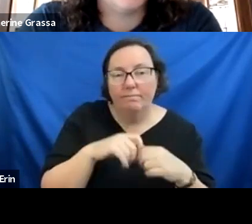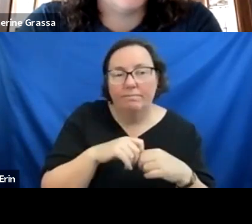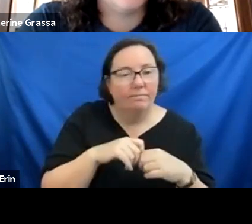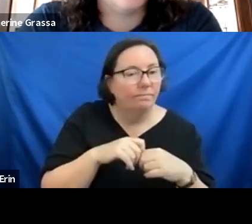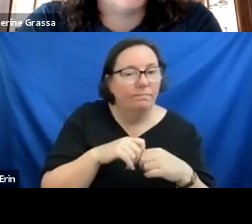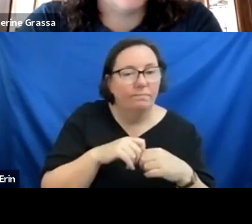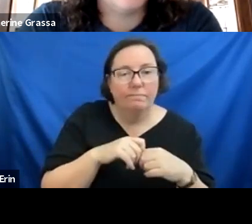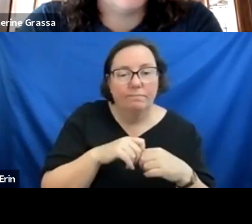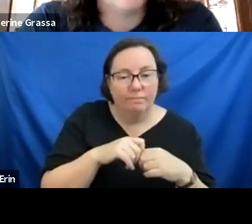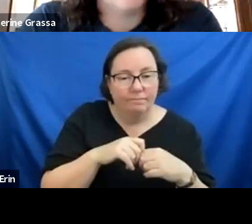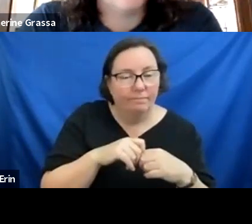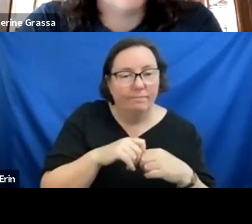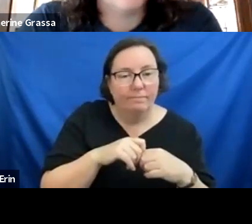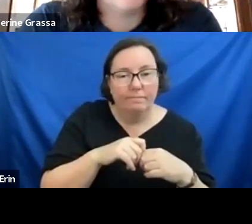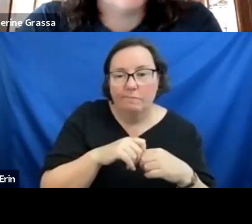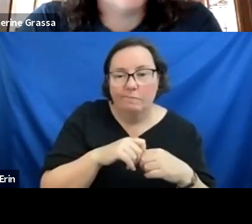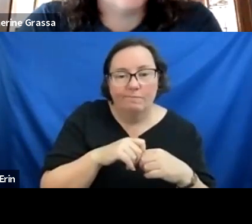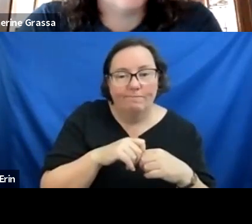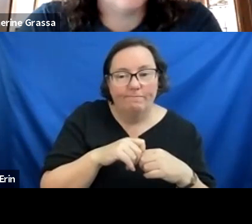Can't hear you.